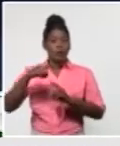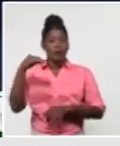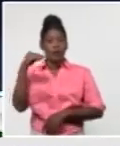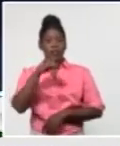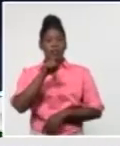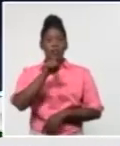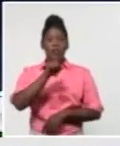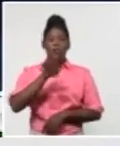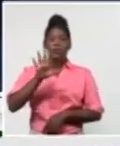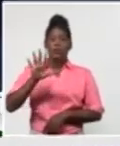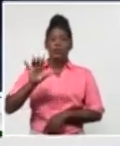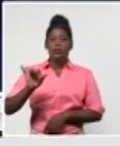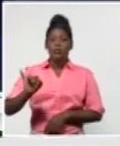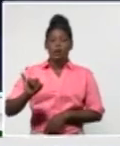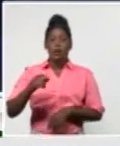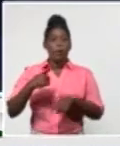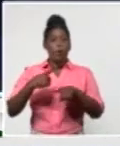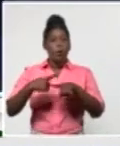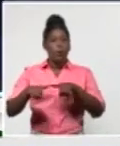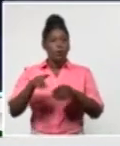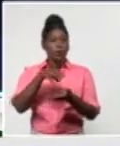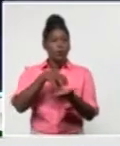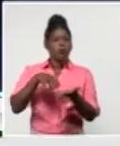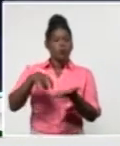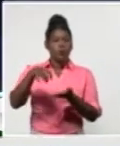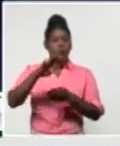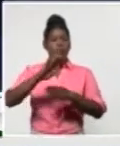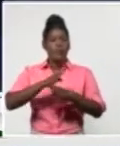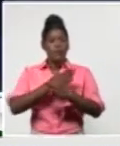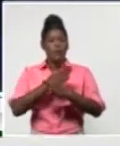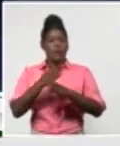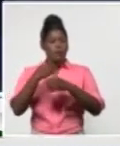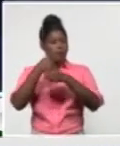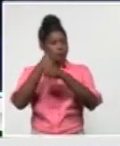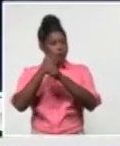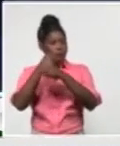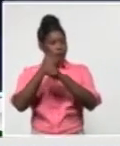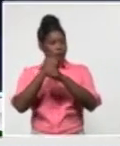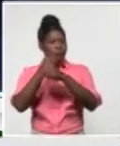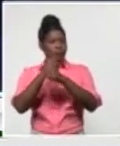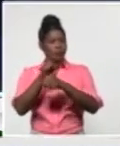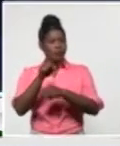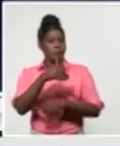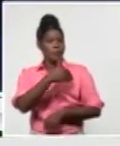Biotechnology Center, 156. And in the Laboratory of the Civil Defense,